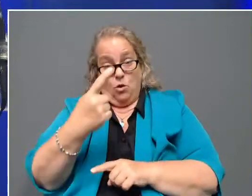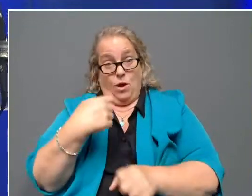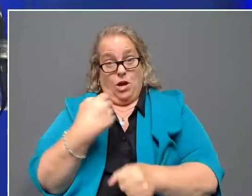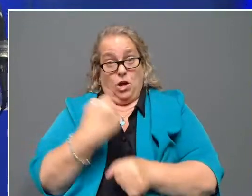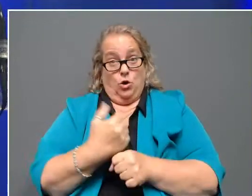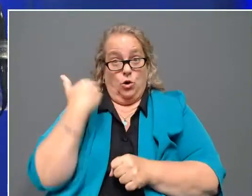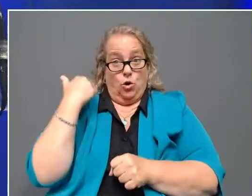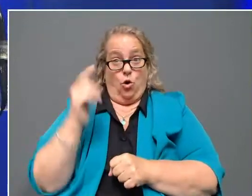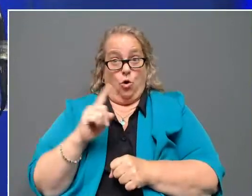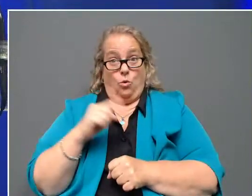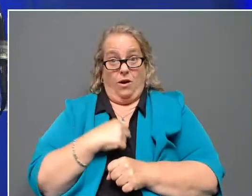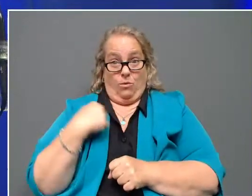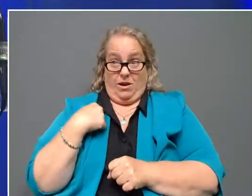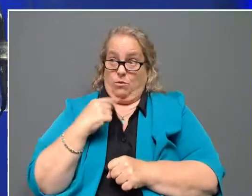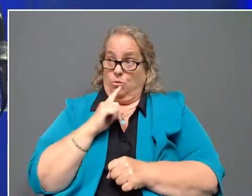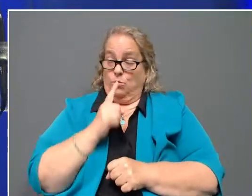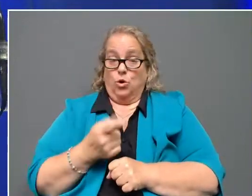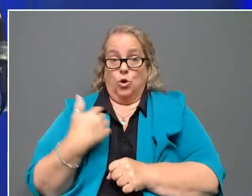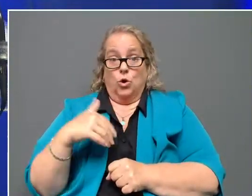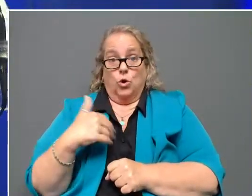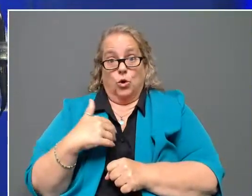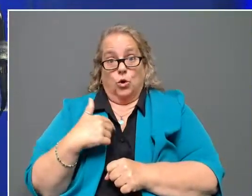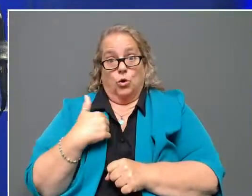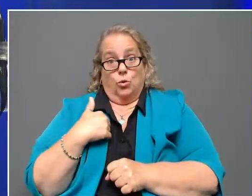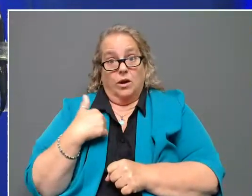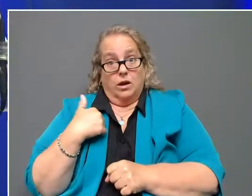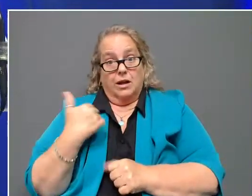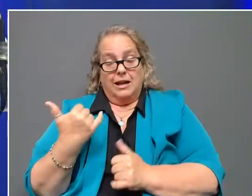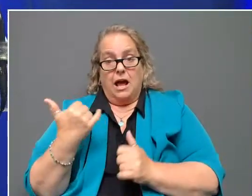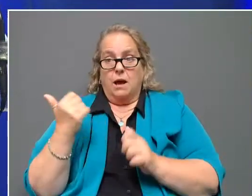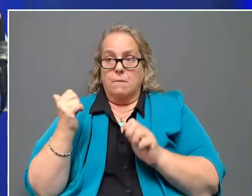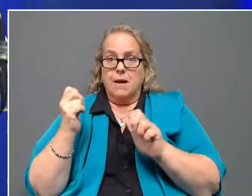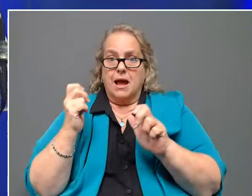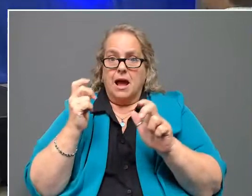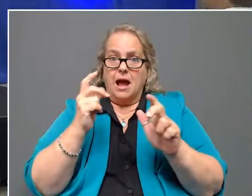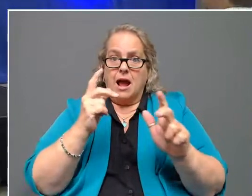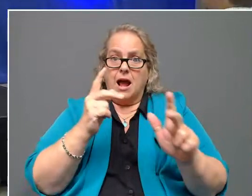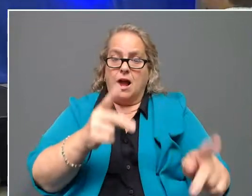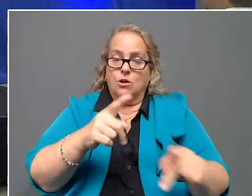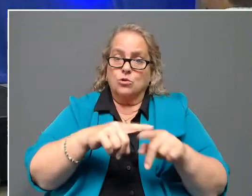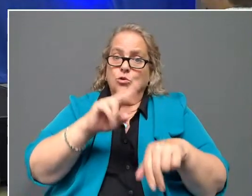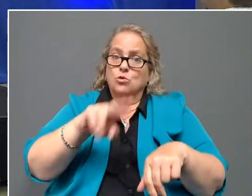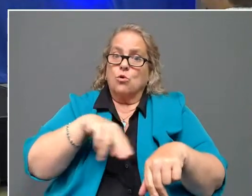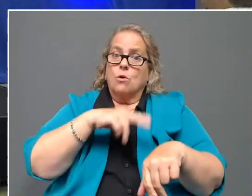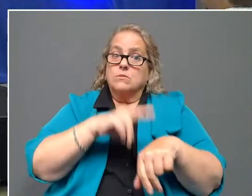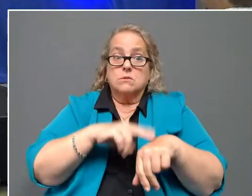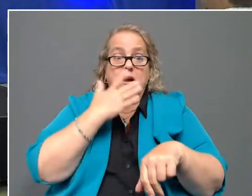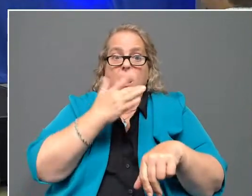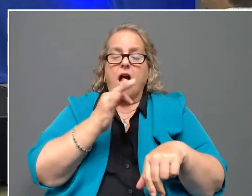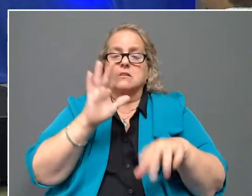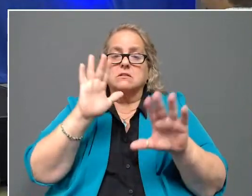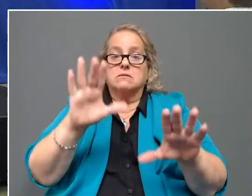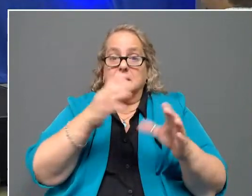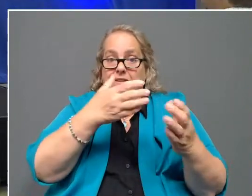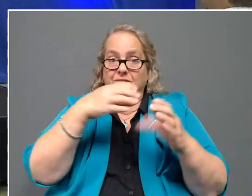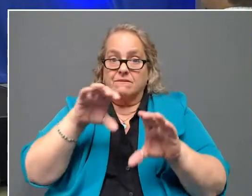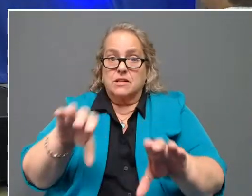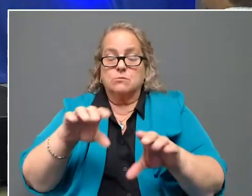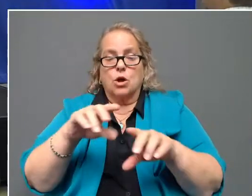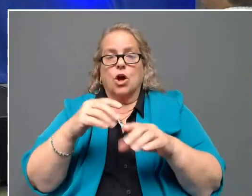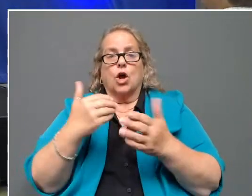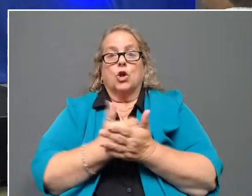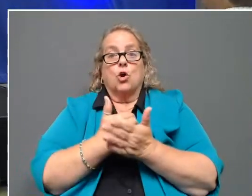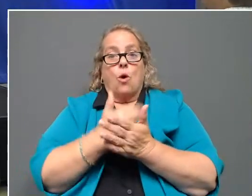come toward a return to normalcy because of an incredible investment in a nearly unknown mRNA vaccine